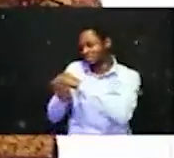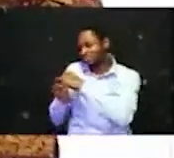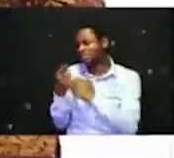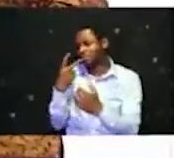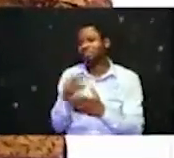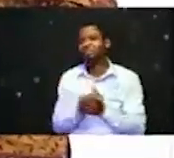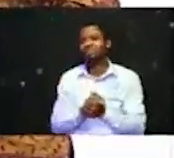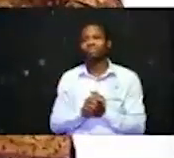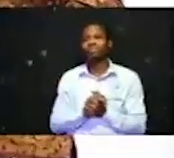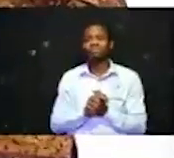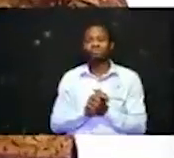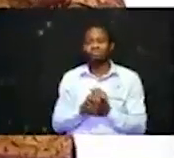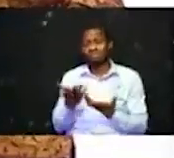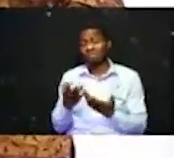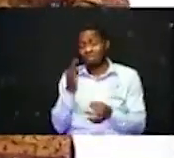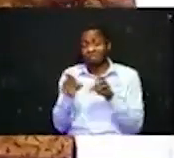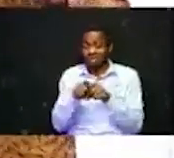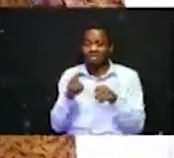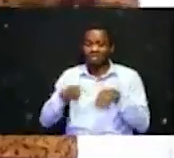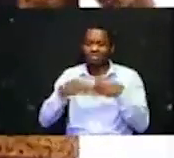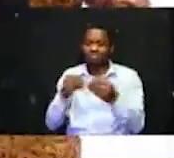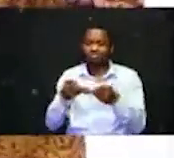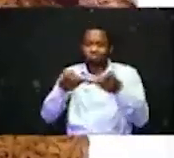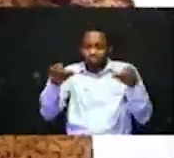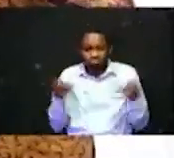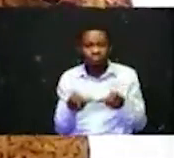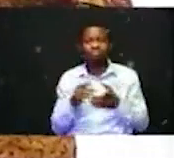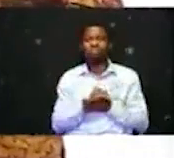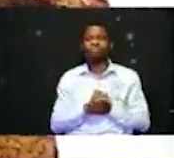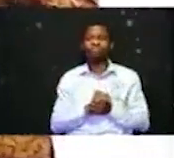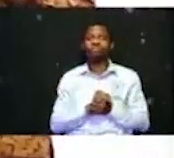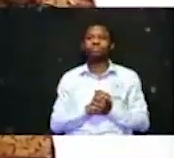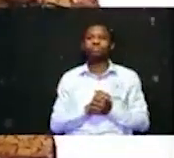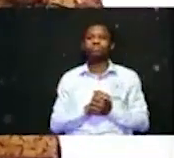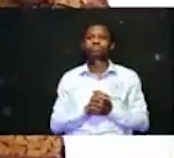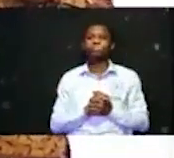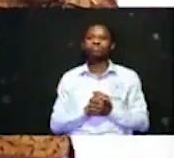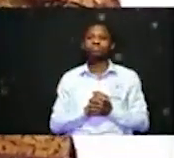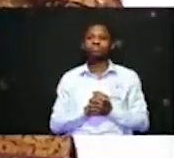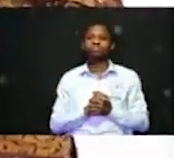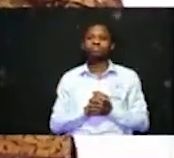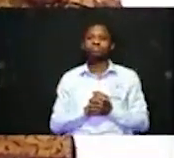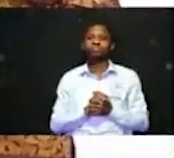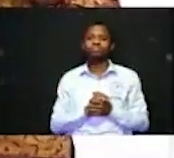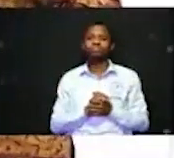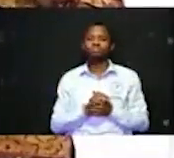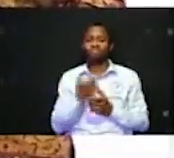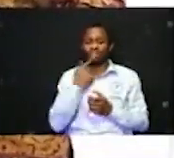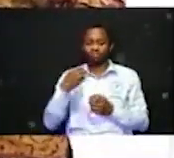like, even give him some position. O de bomodi a pedi bre bi fa ne hye ho. Wo be hu. Say I'm here, man.